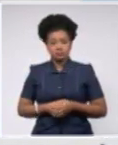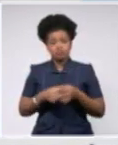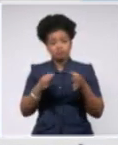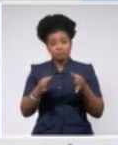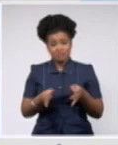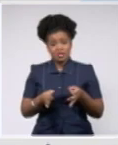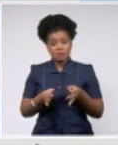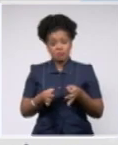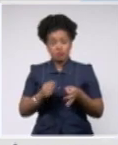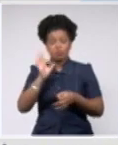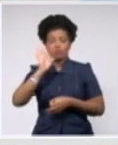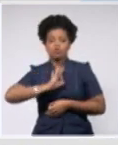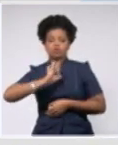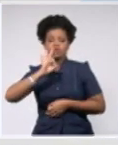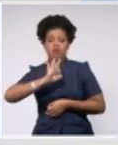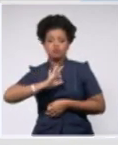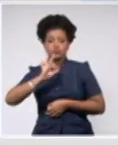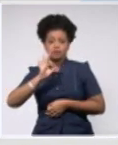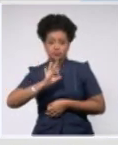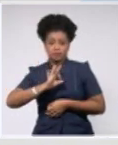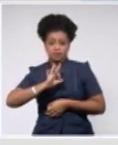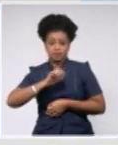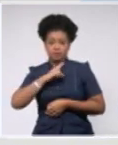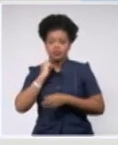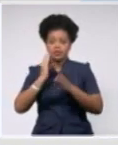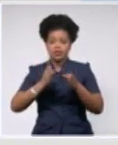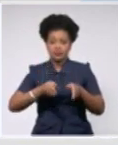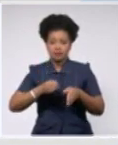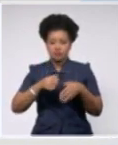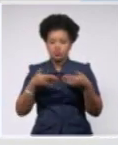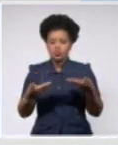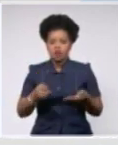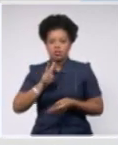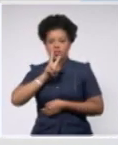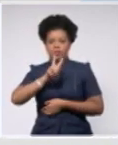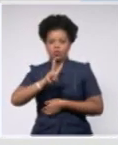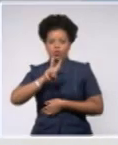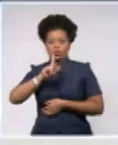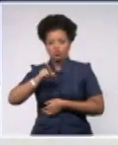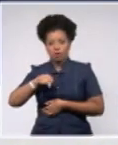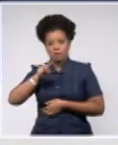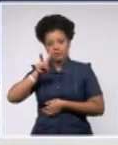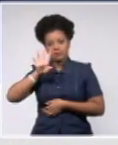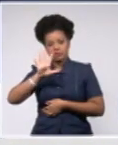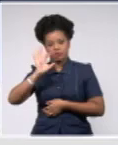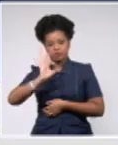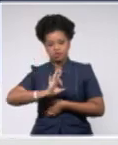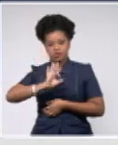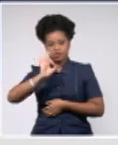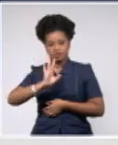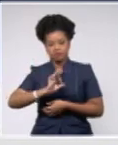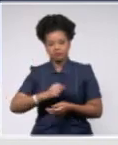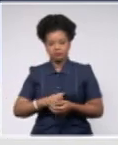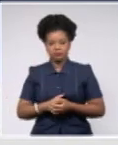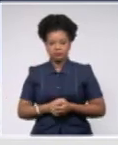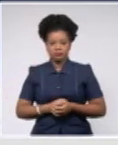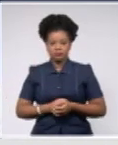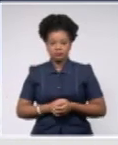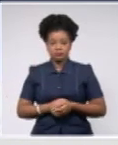2.25%. As I always mention, 2 people were evacuated at the start of the pandemic.